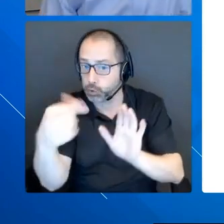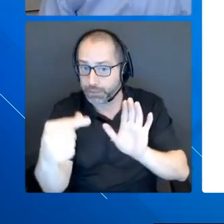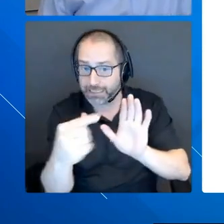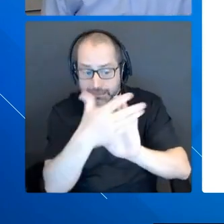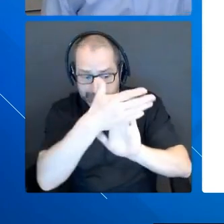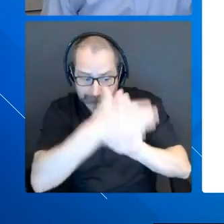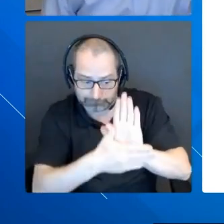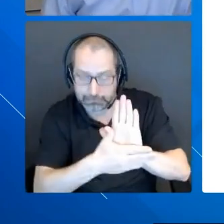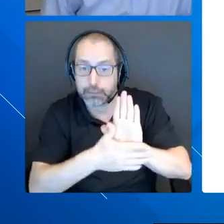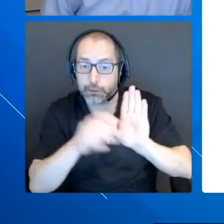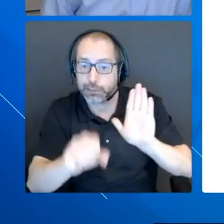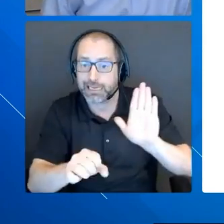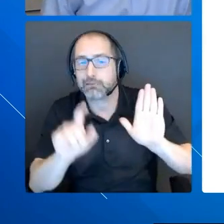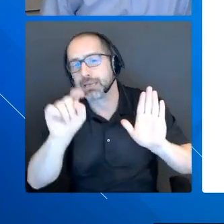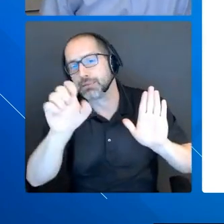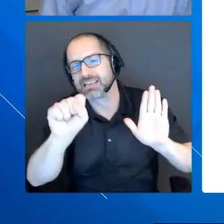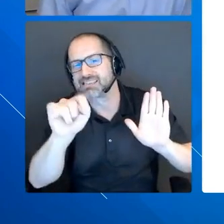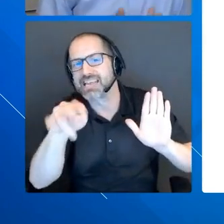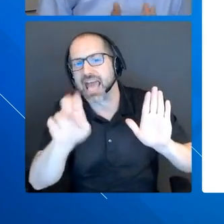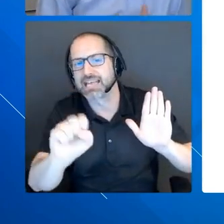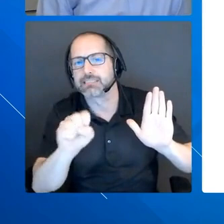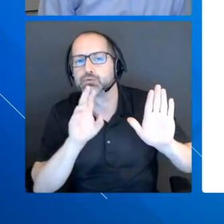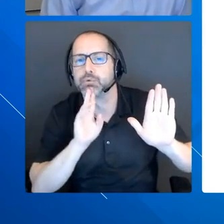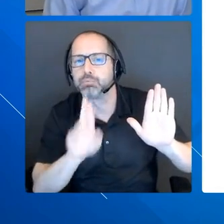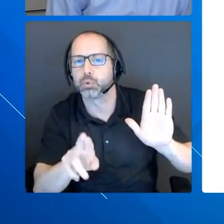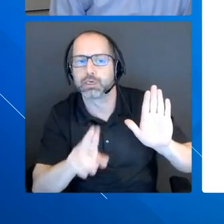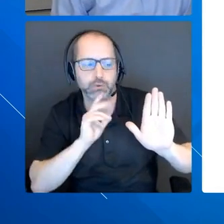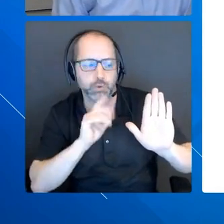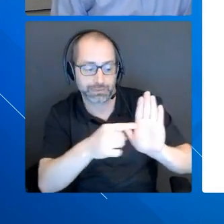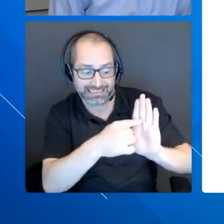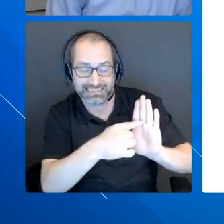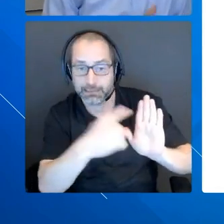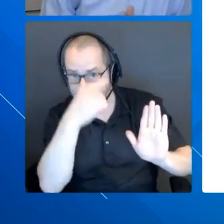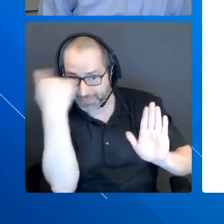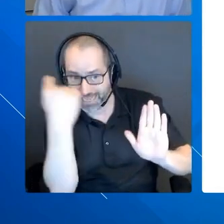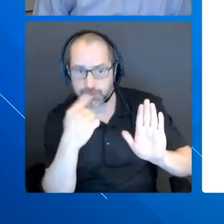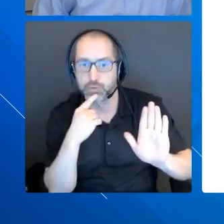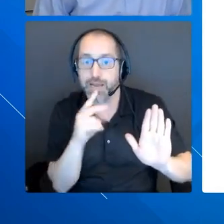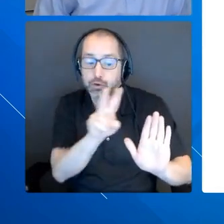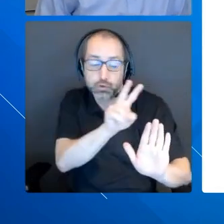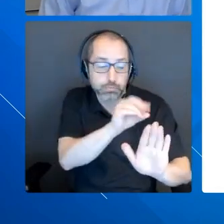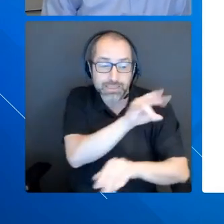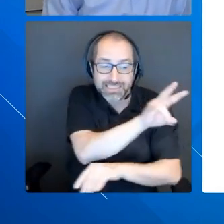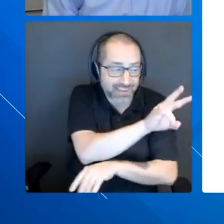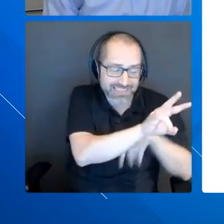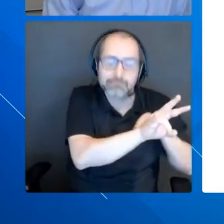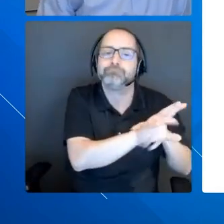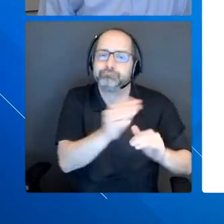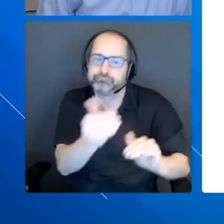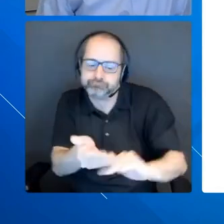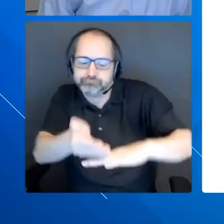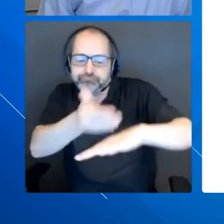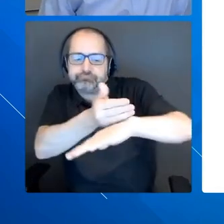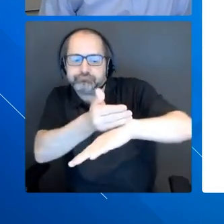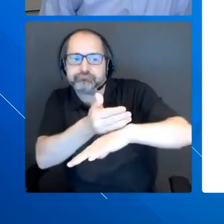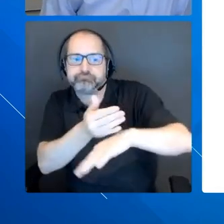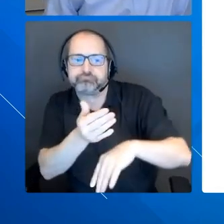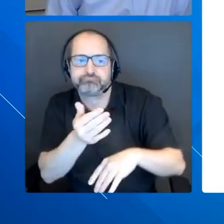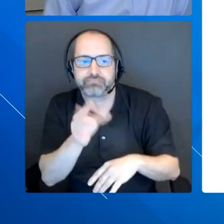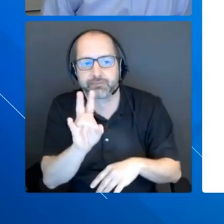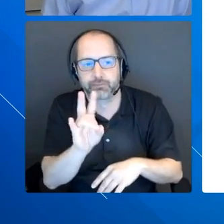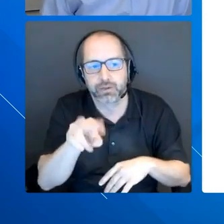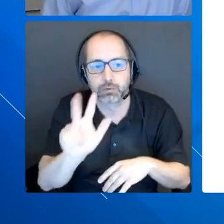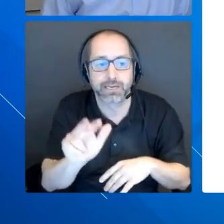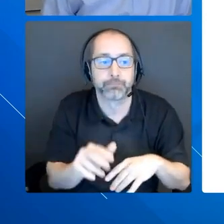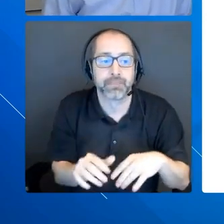kind of status report. I changed it to black text. So now instead of 2.7 background, it goes up to 7.3. And here's actually a link